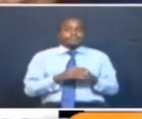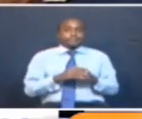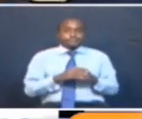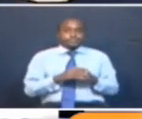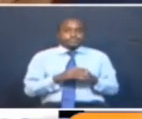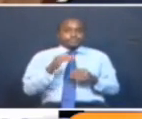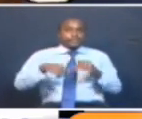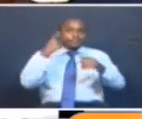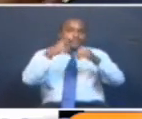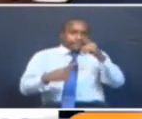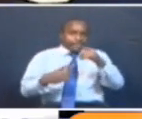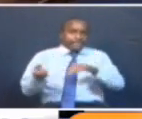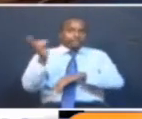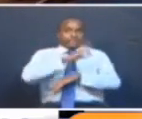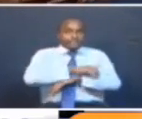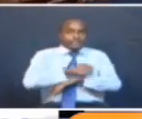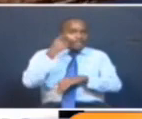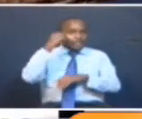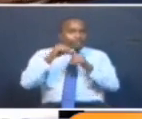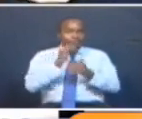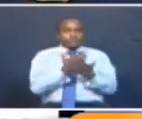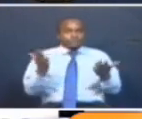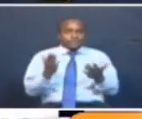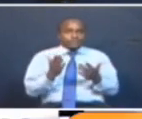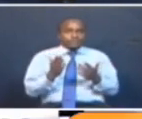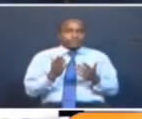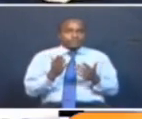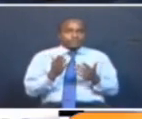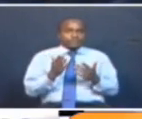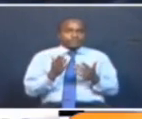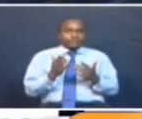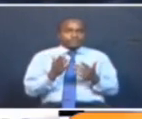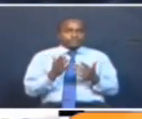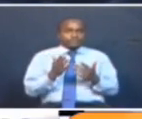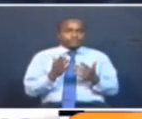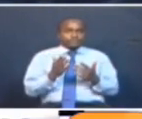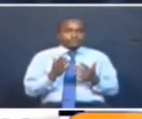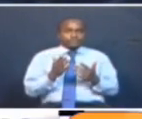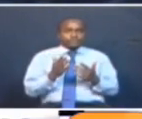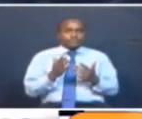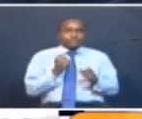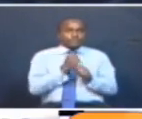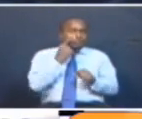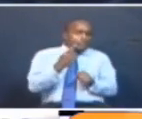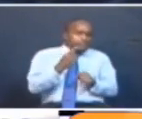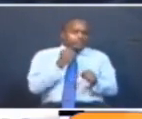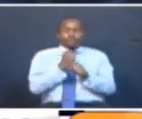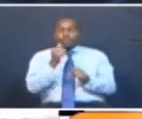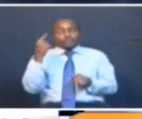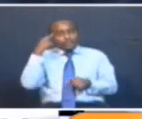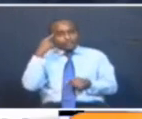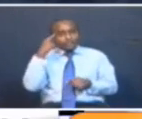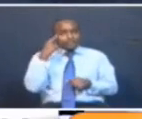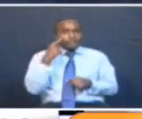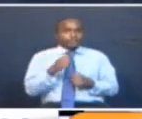every year, every day, you'll think about something. If it's not, you don't see, you don't think.